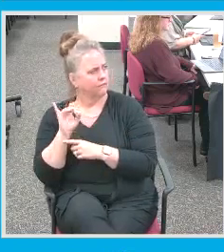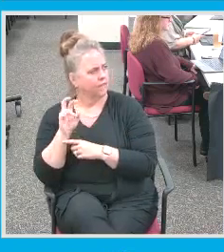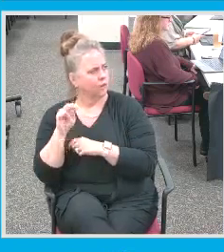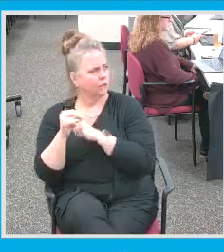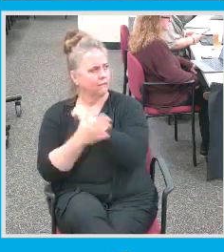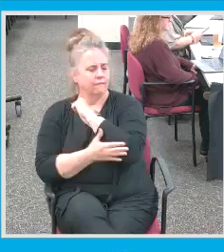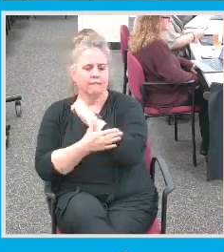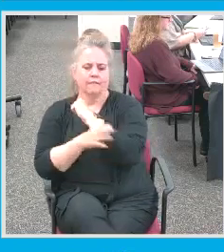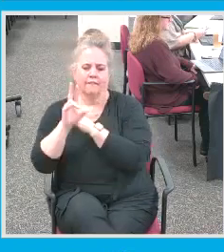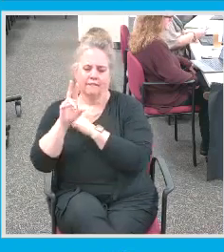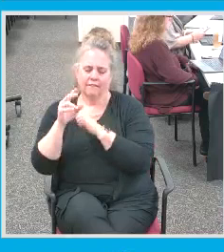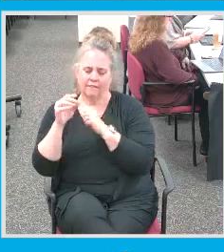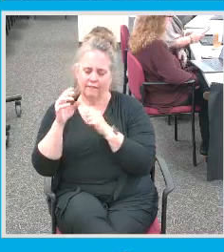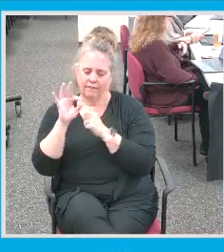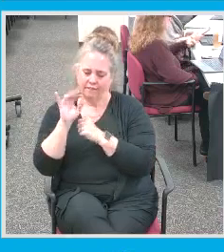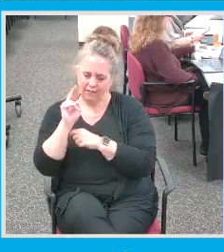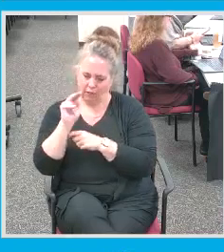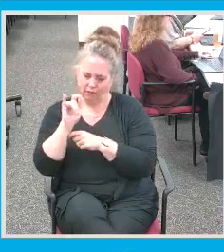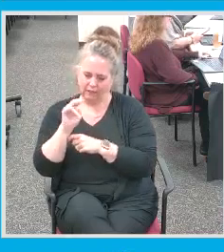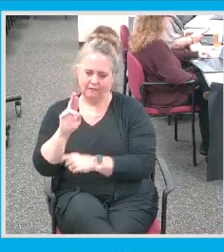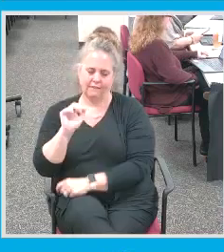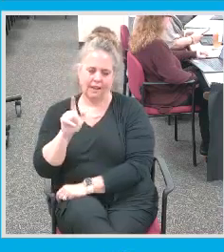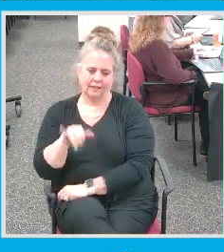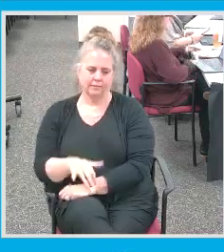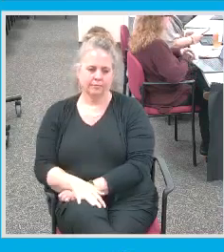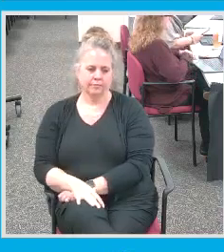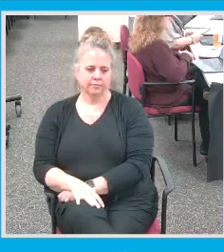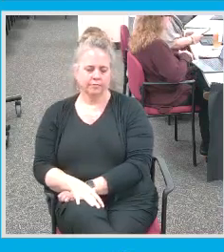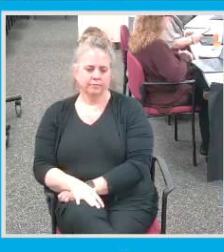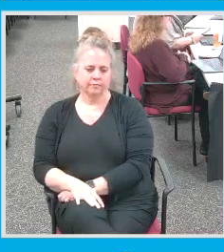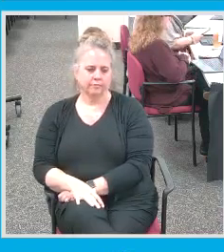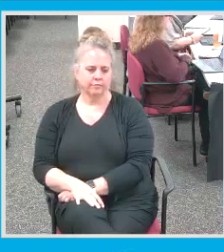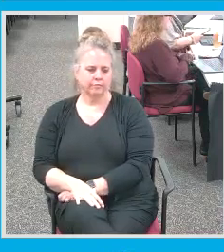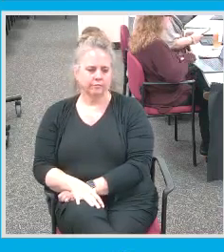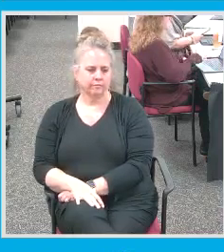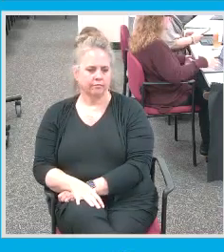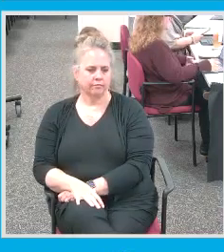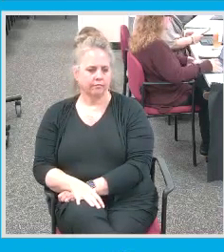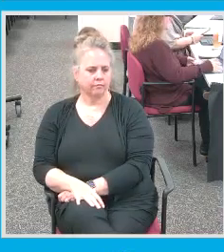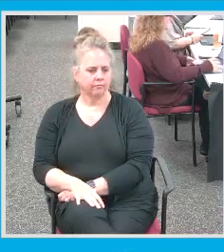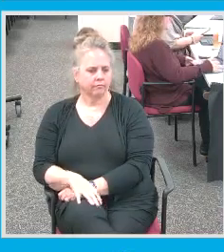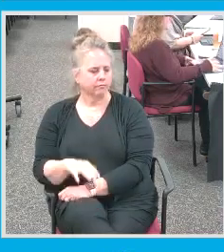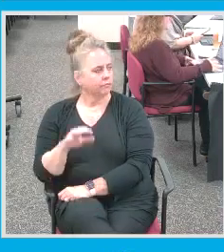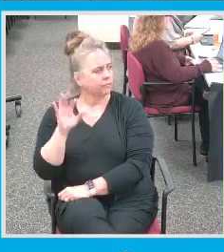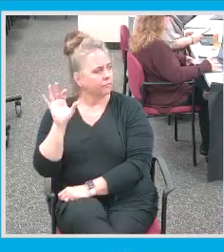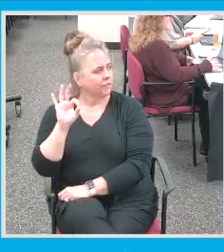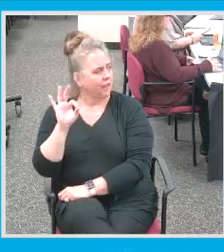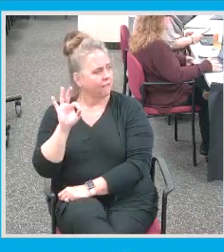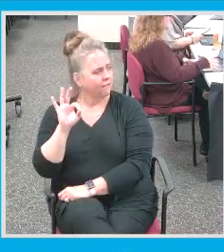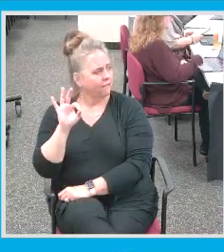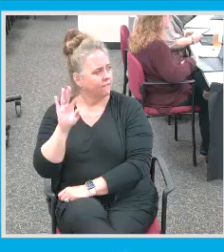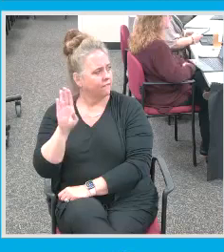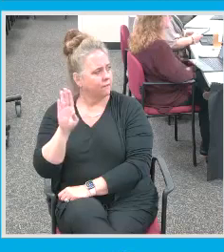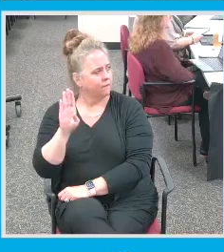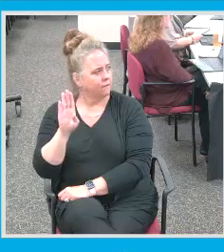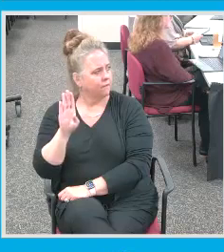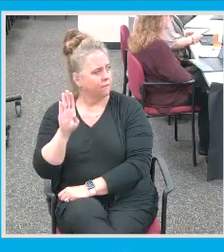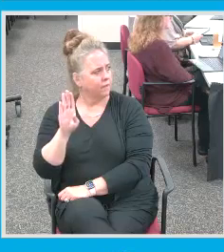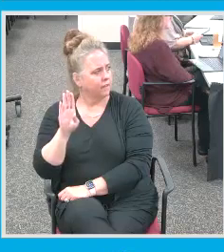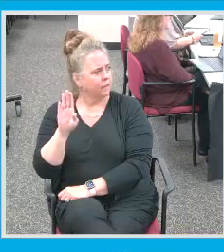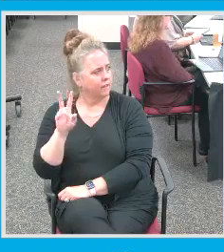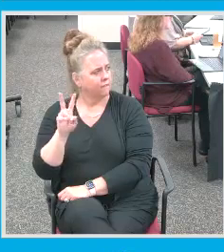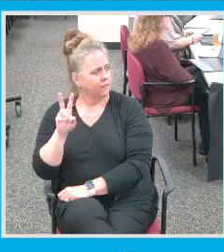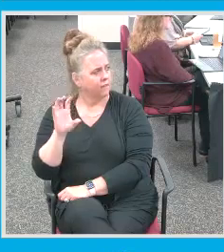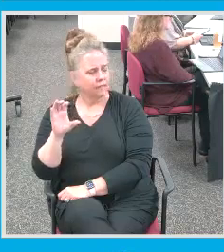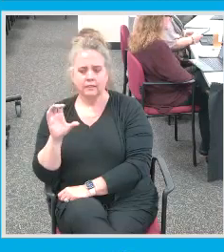With the collaborative help of all involved in FVCTC over the past 6 years, the Fountain Valley has enhanced its ability and capacity to